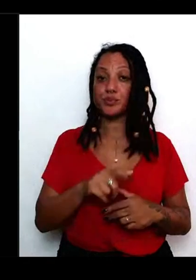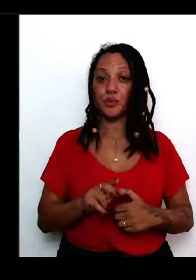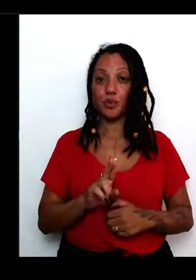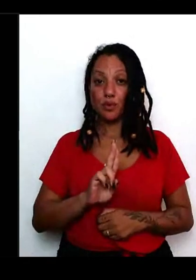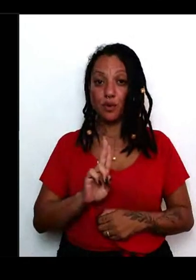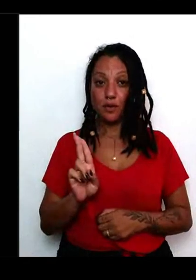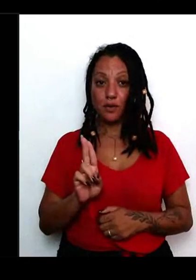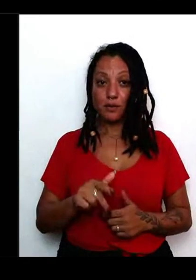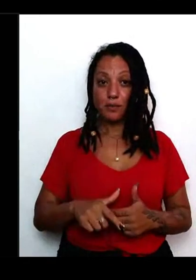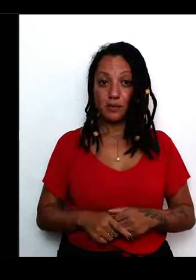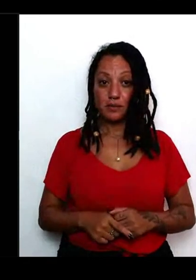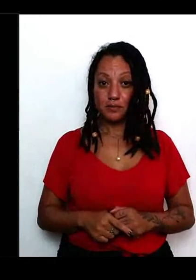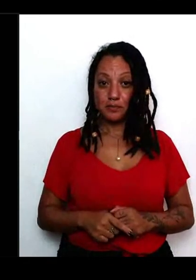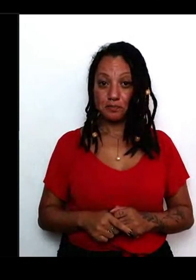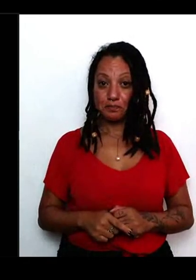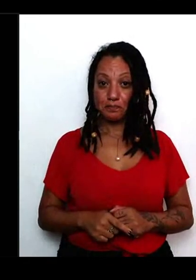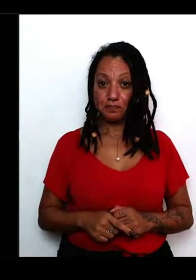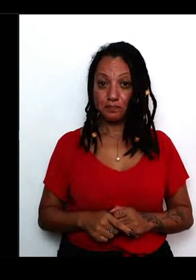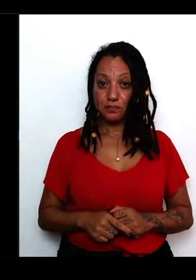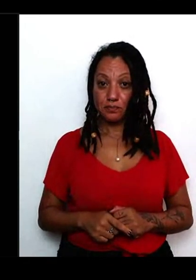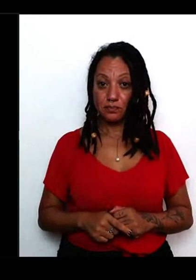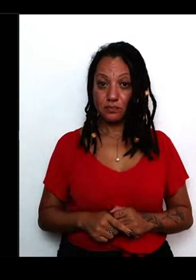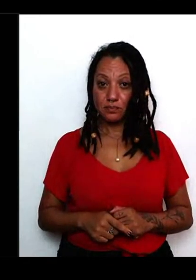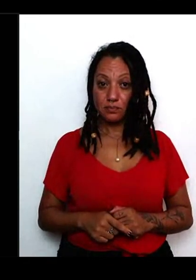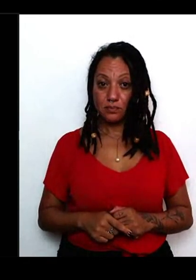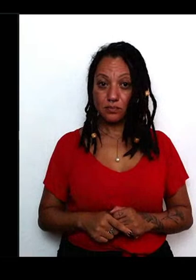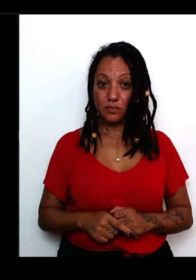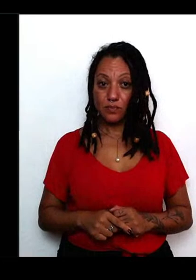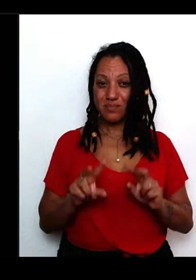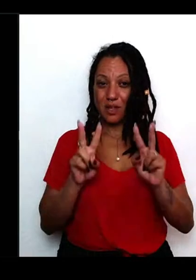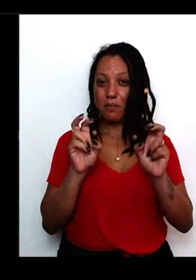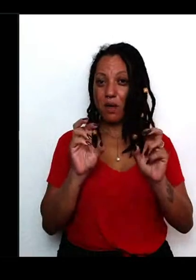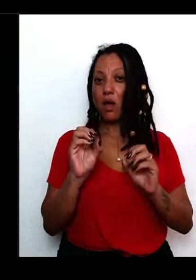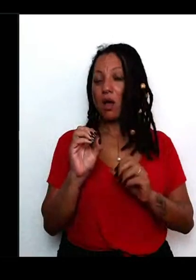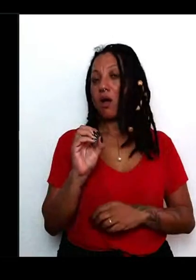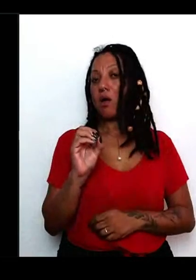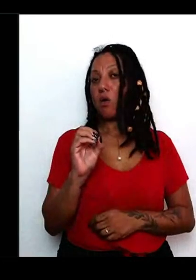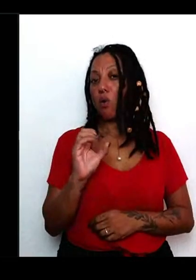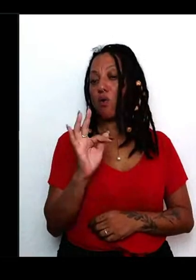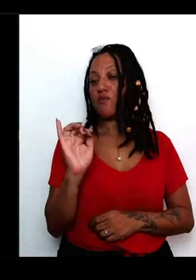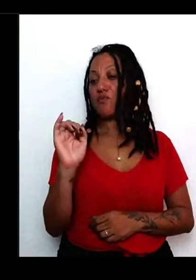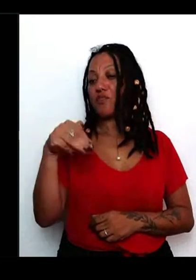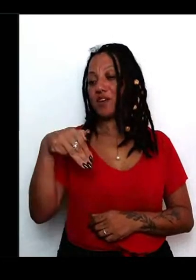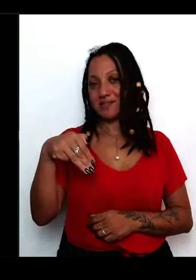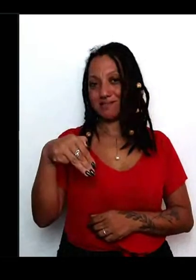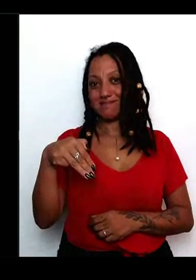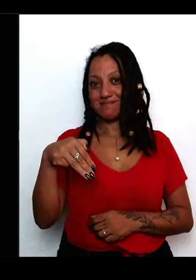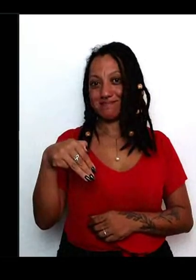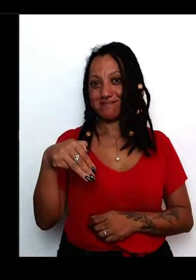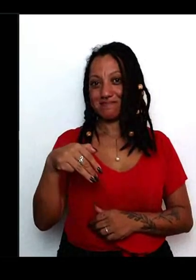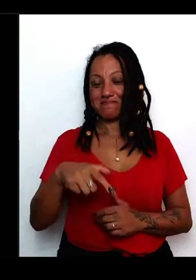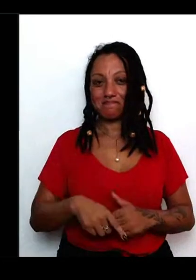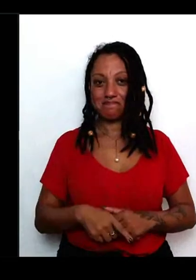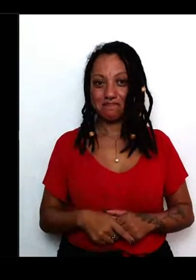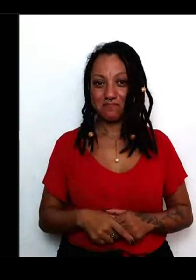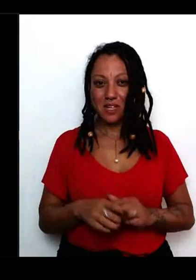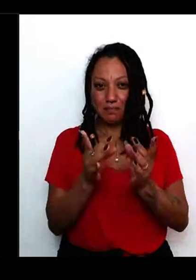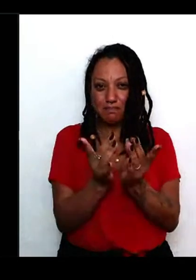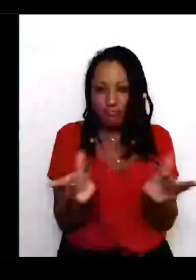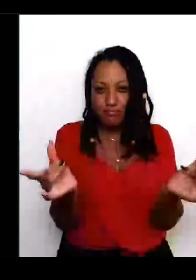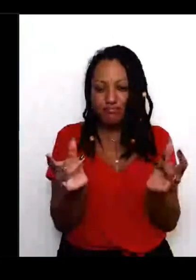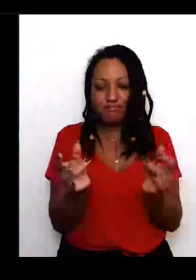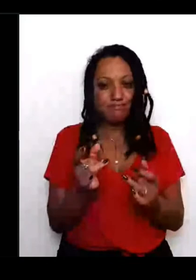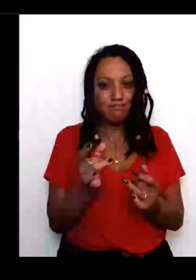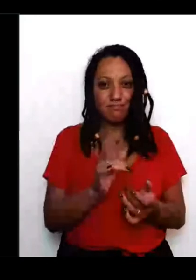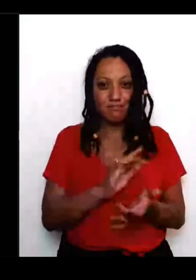I'm going to show you some of the extinction images which were based which were painted